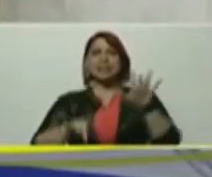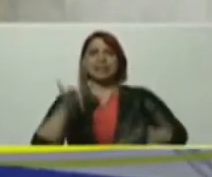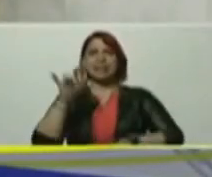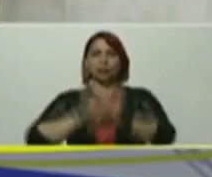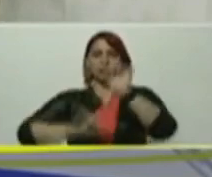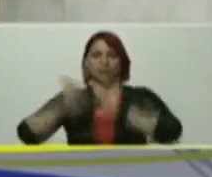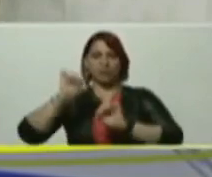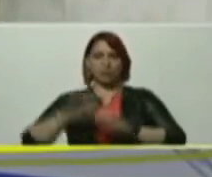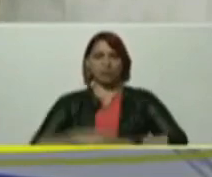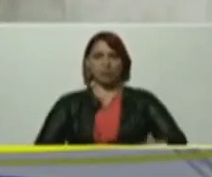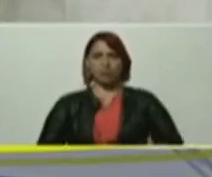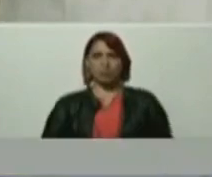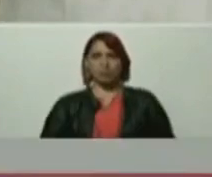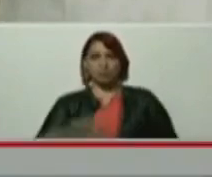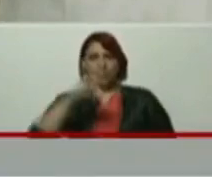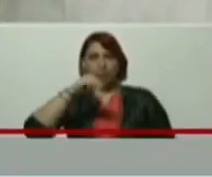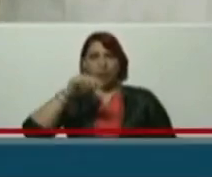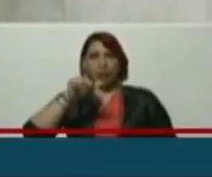Mar Esper.